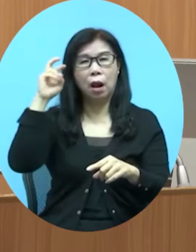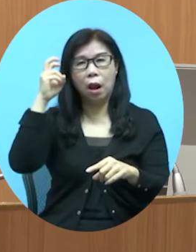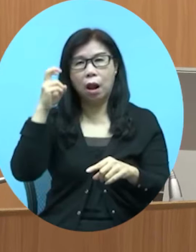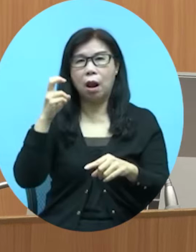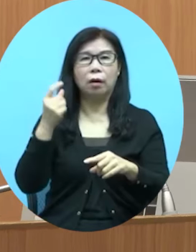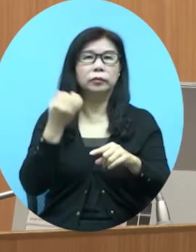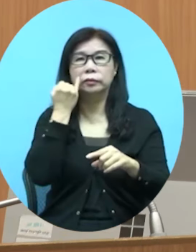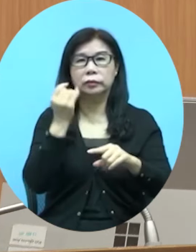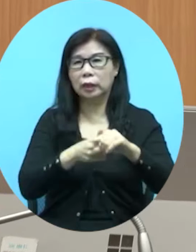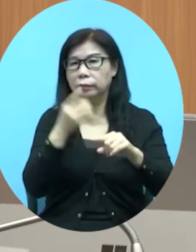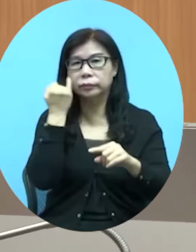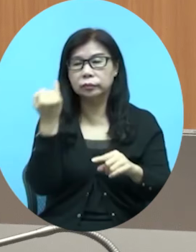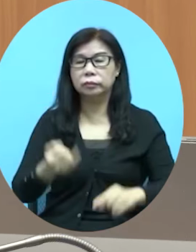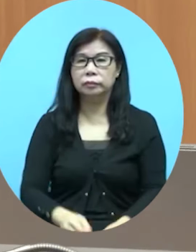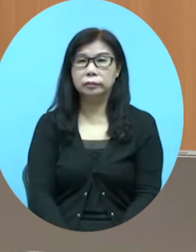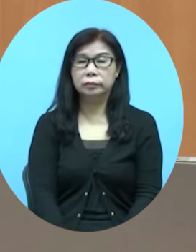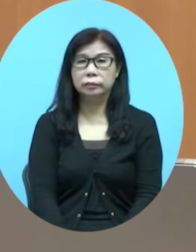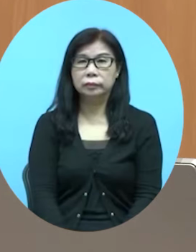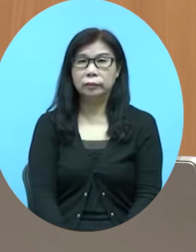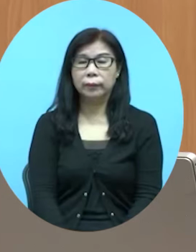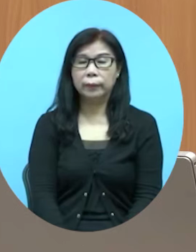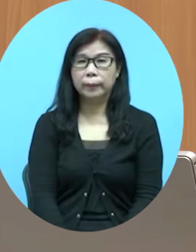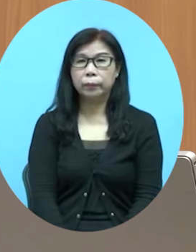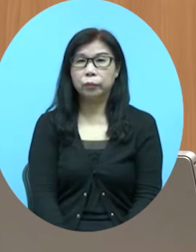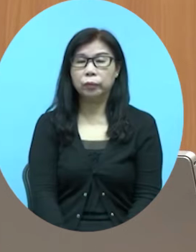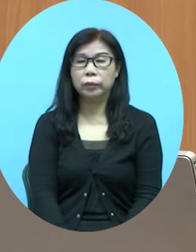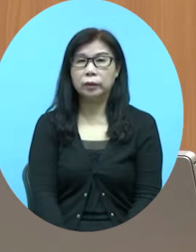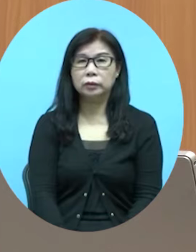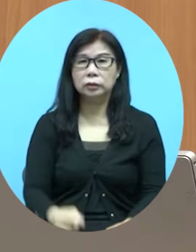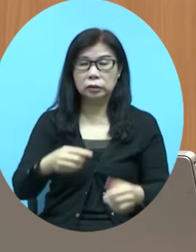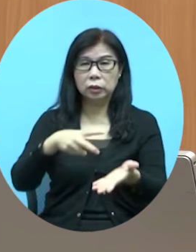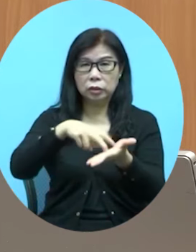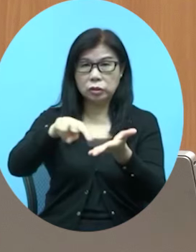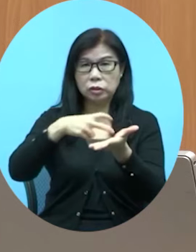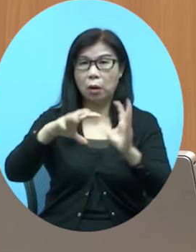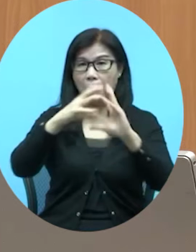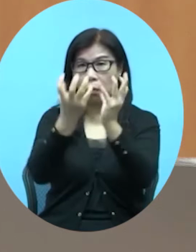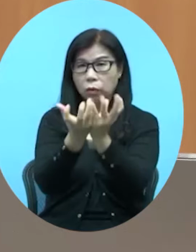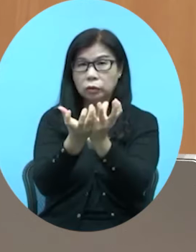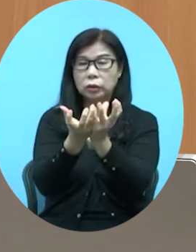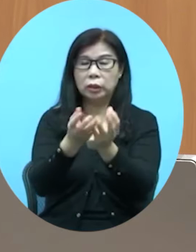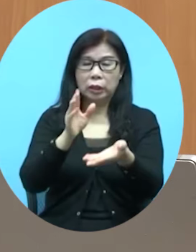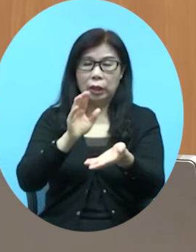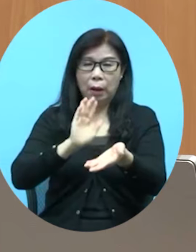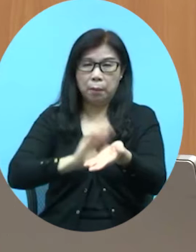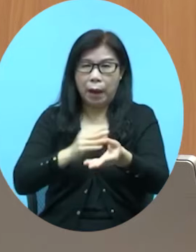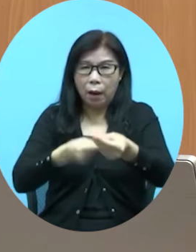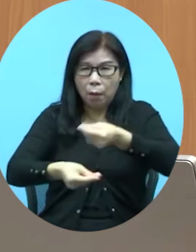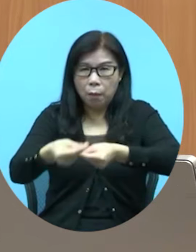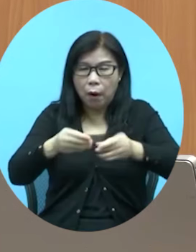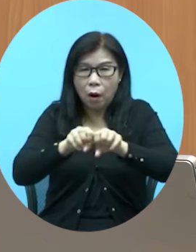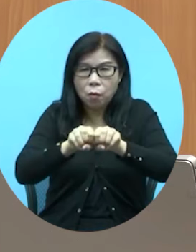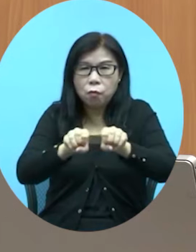how this cluster may grow or expanding but of course this also depends on the